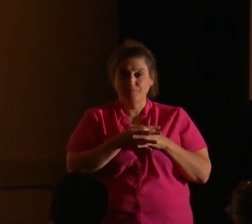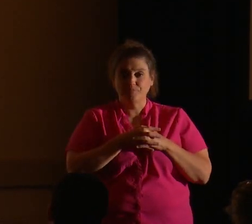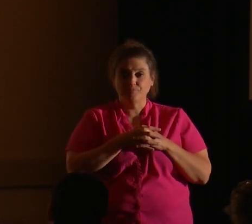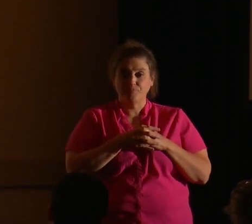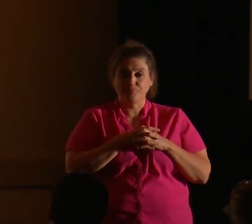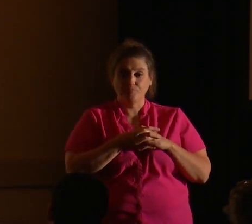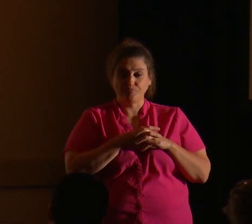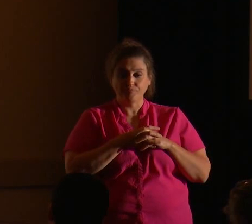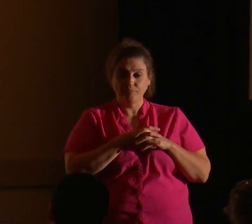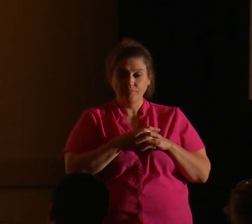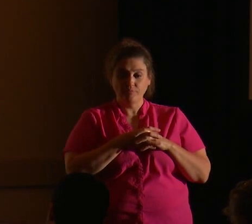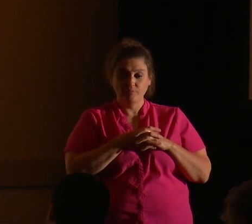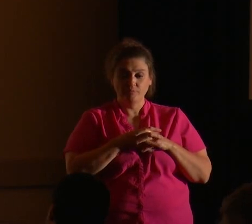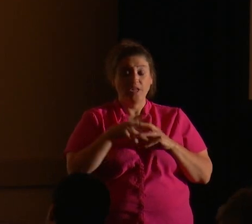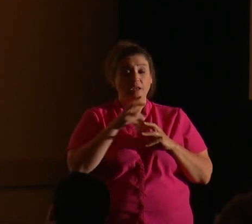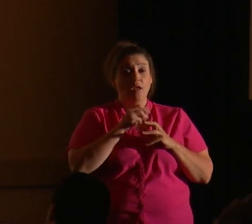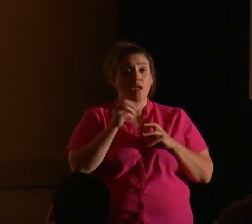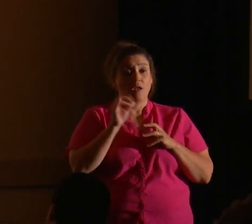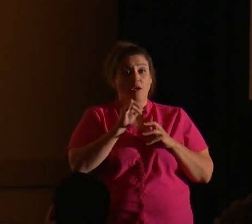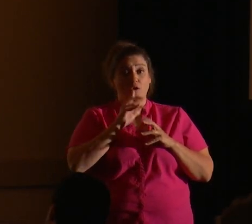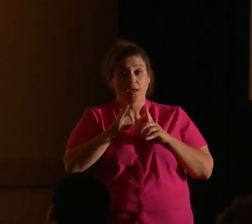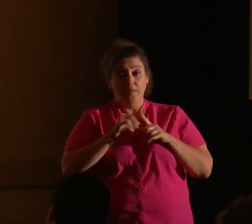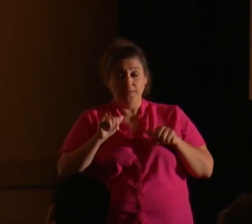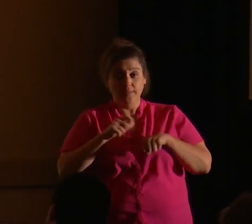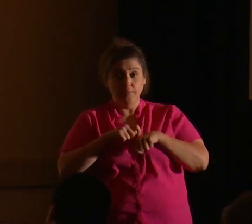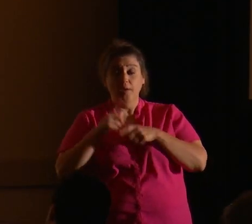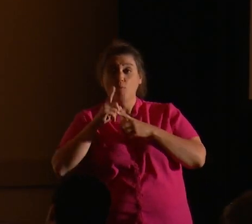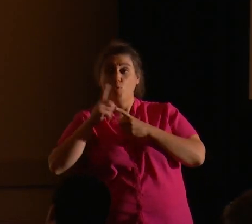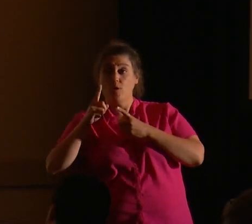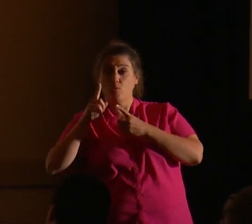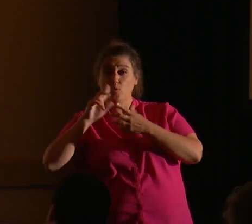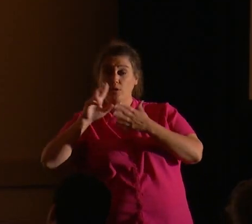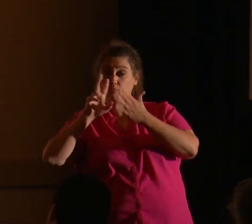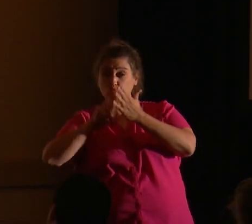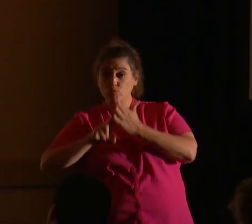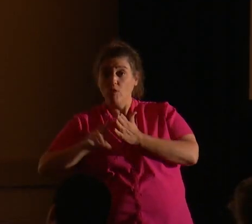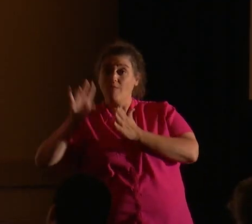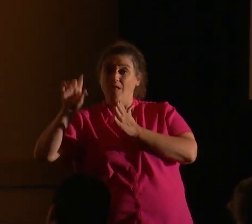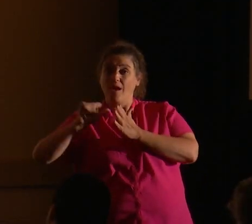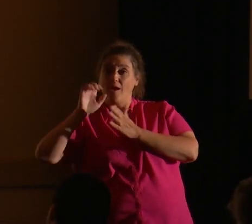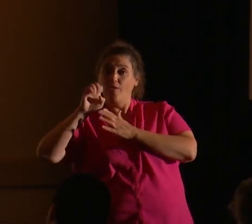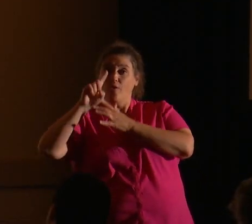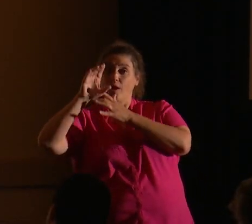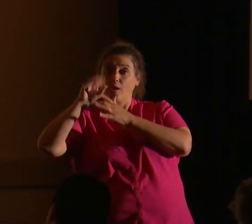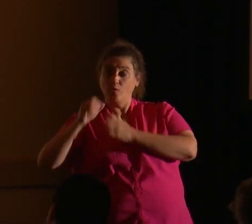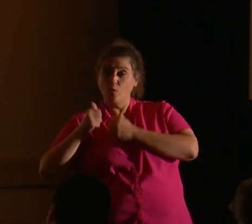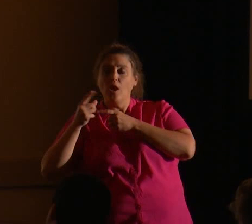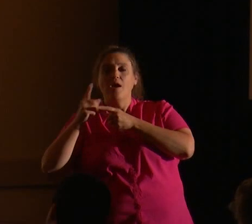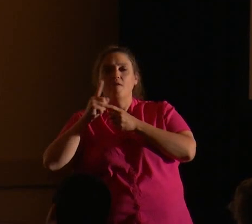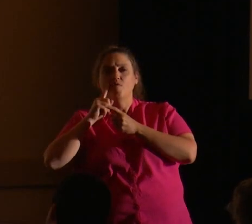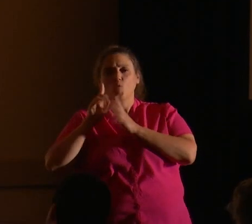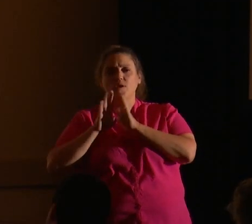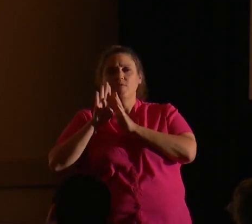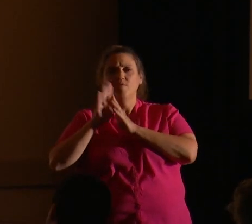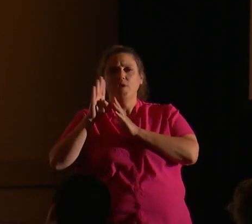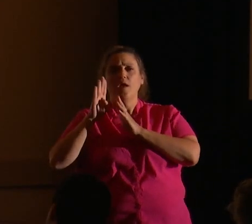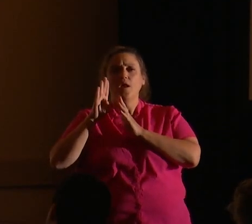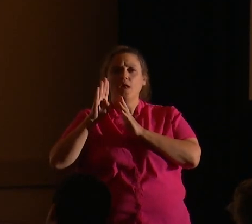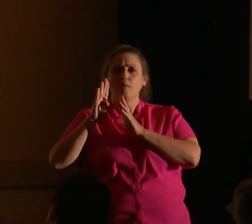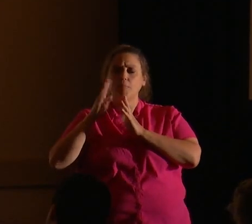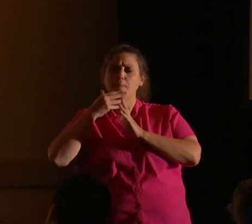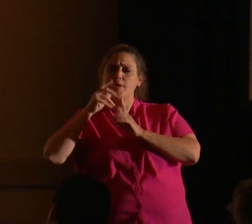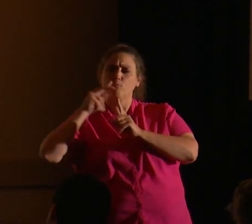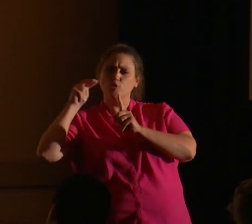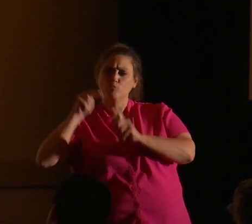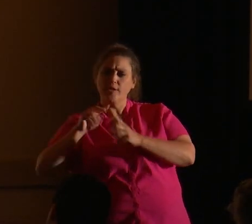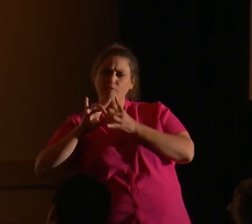And at the same time, by studying any other exolife, we will gain a much better perspective on the origin of life on our own